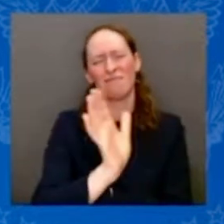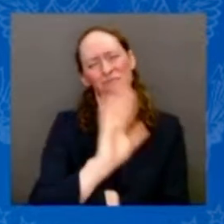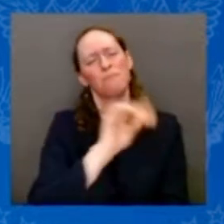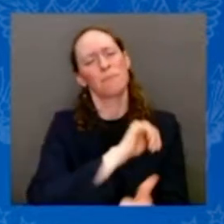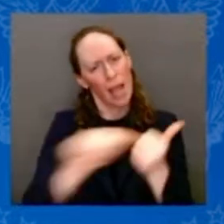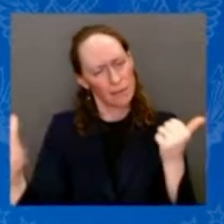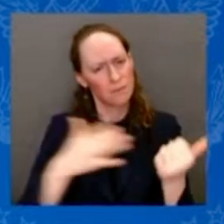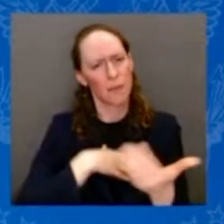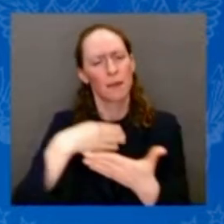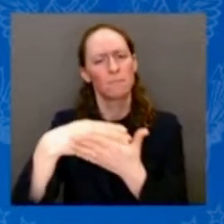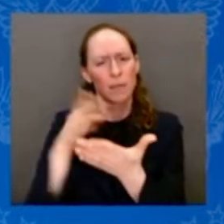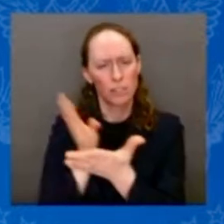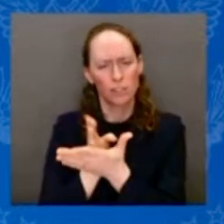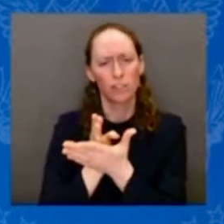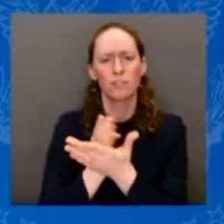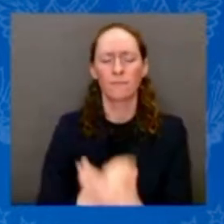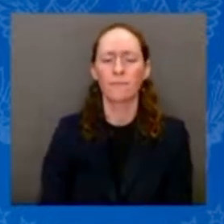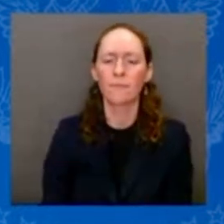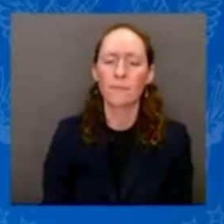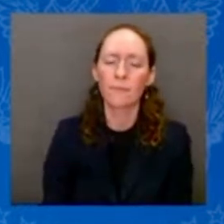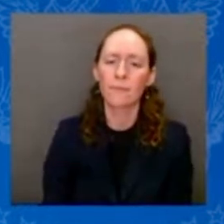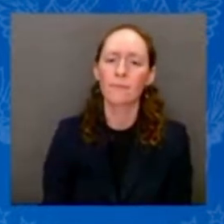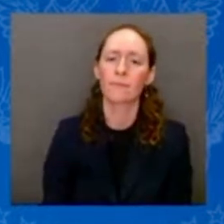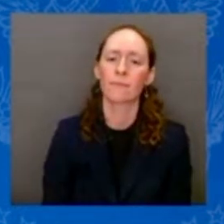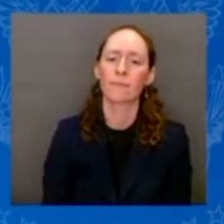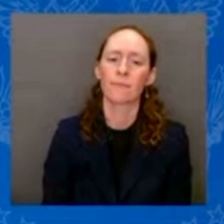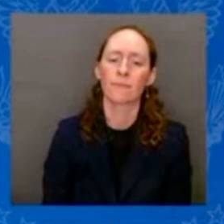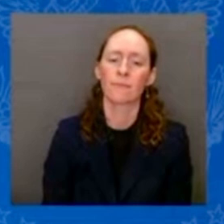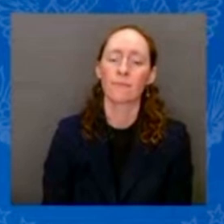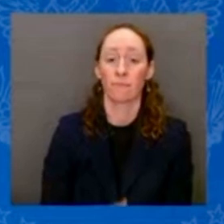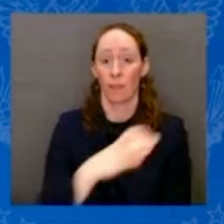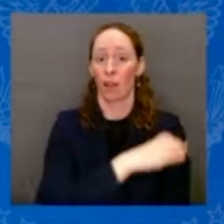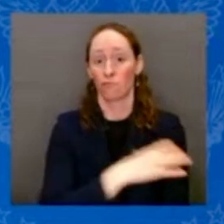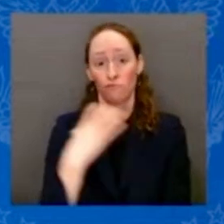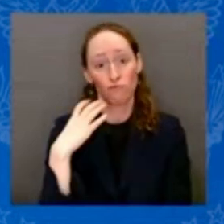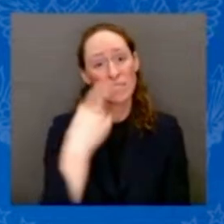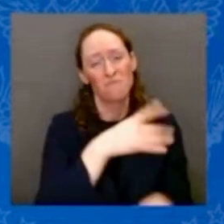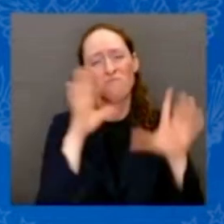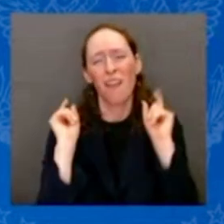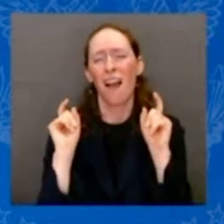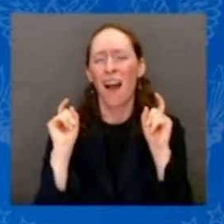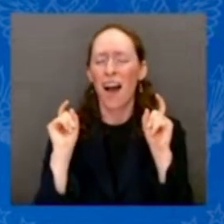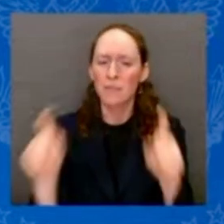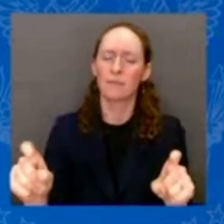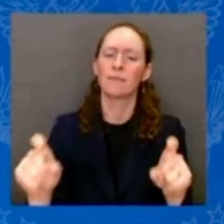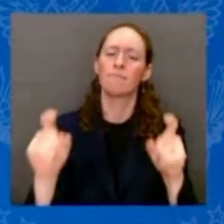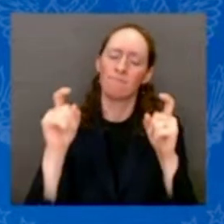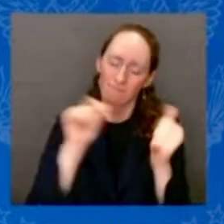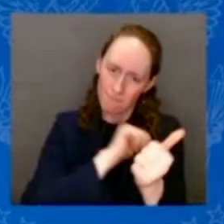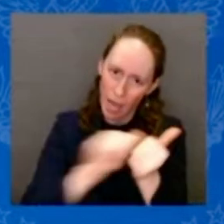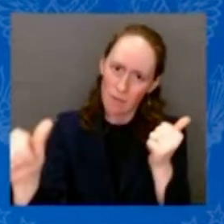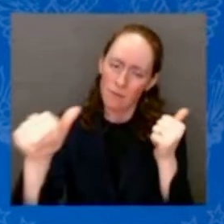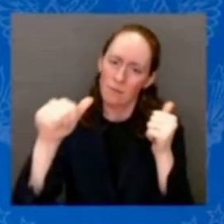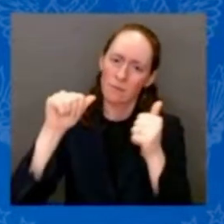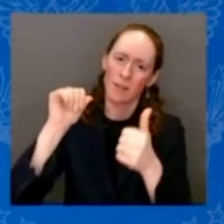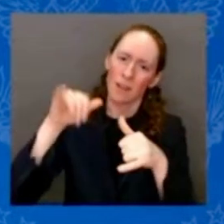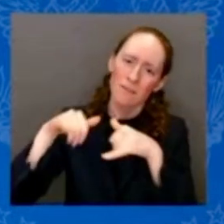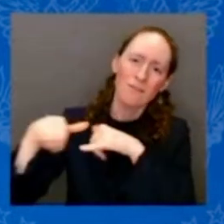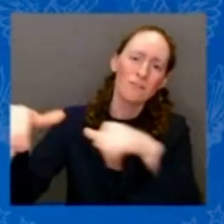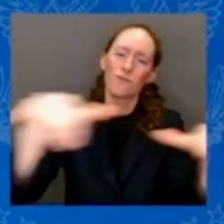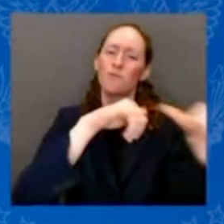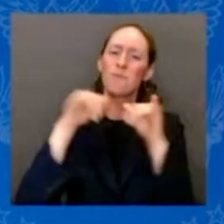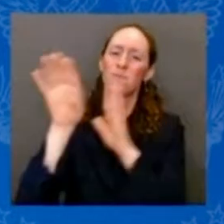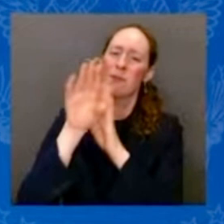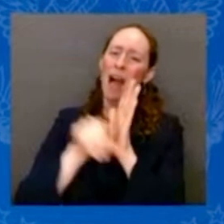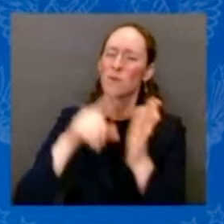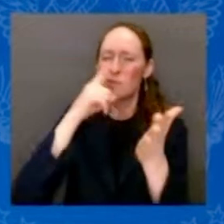from the responsibility of acting to pass universal background checks, eliminate gun manufacturers' immunity from liability.